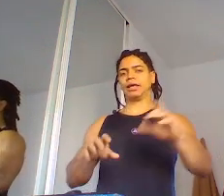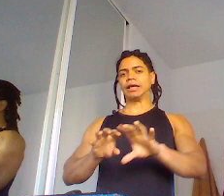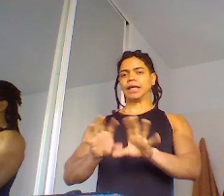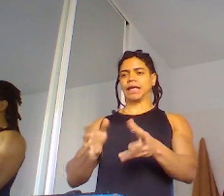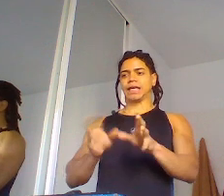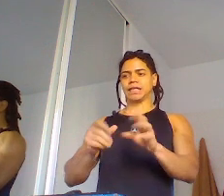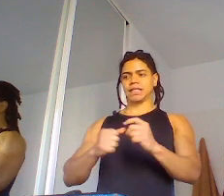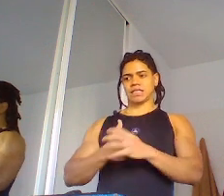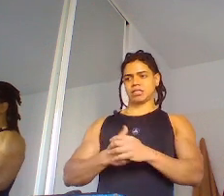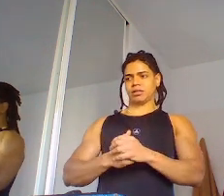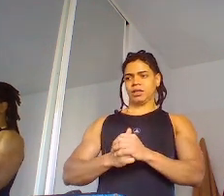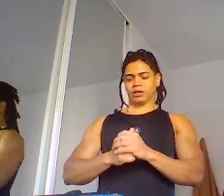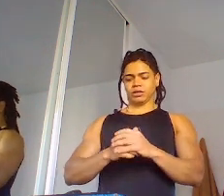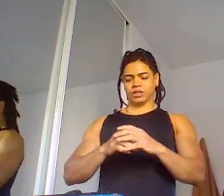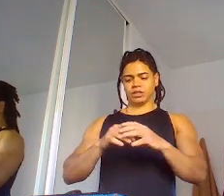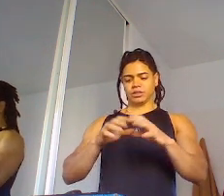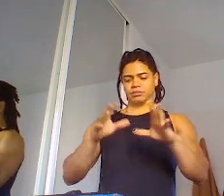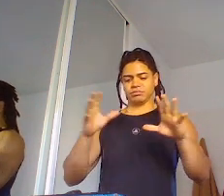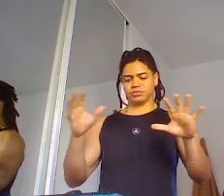statement, and it